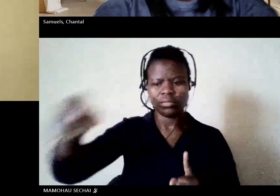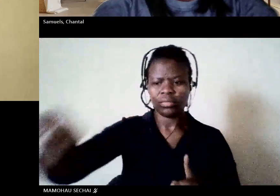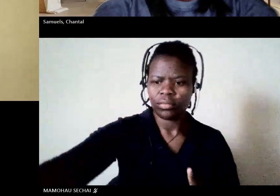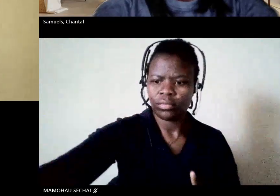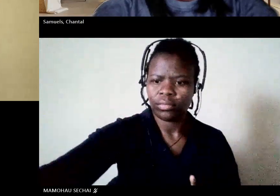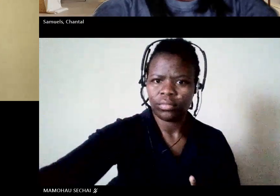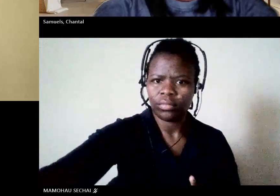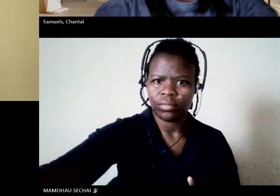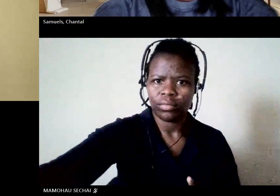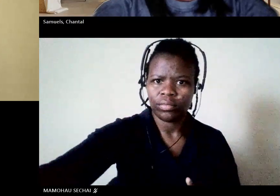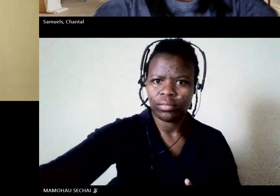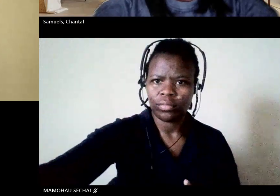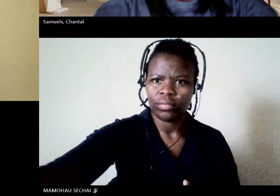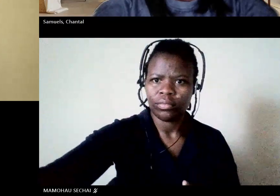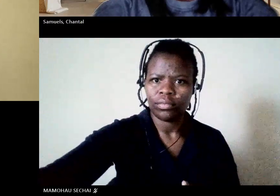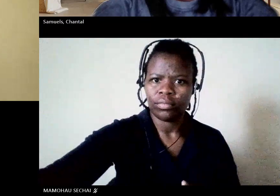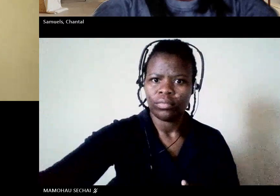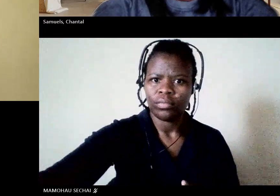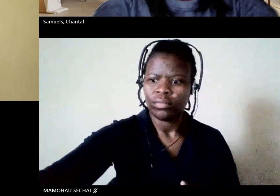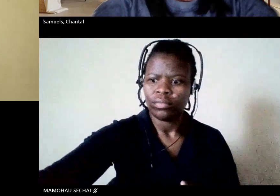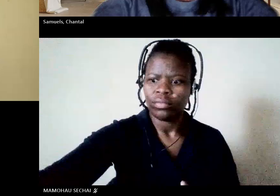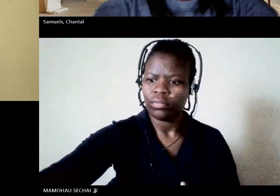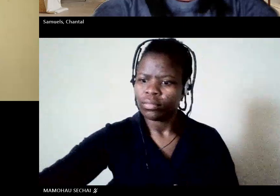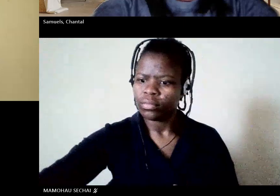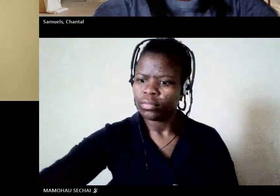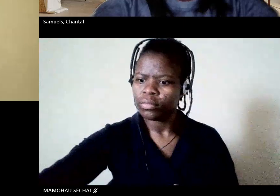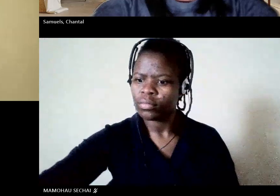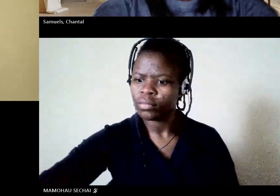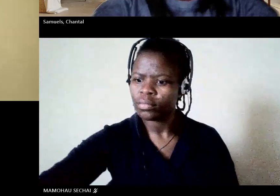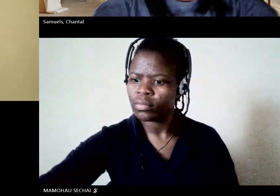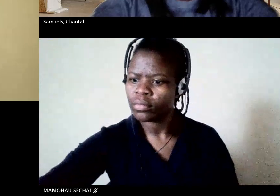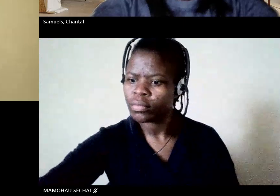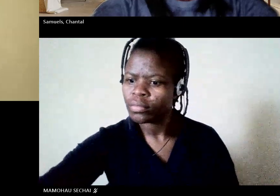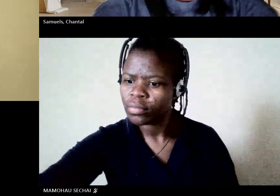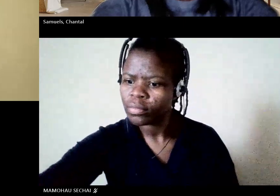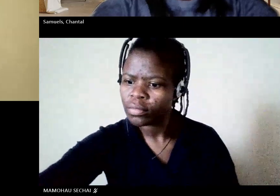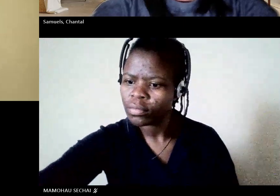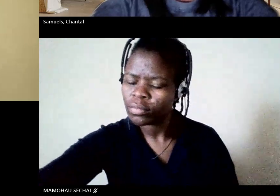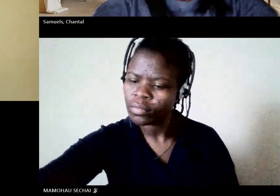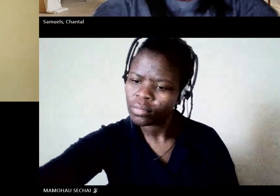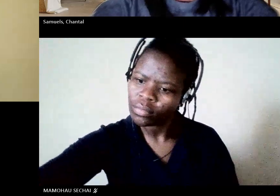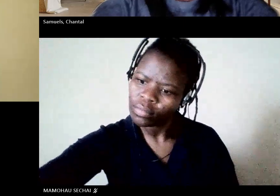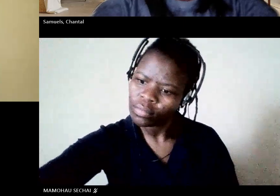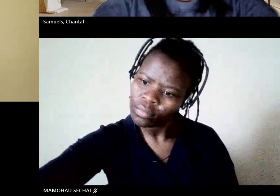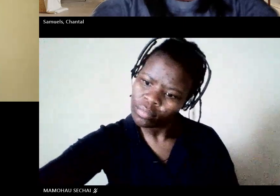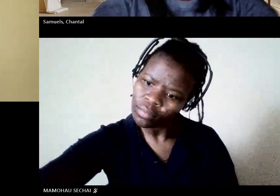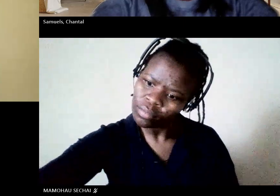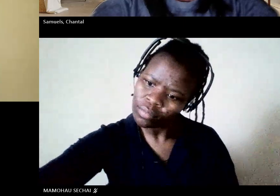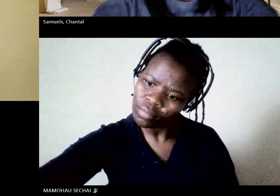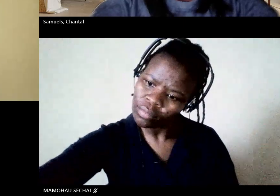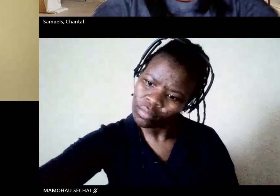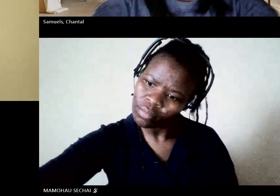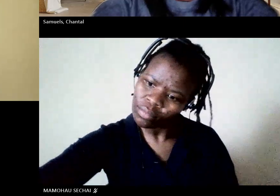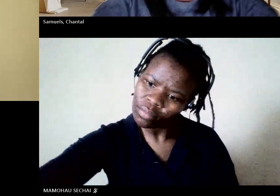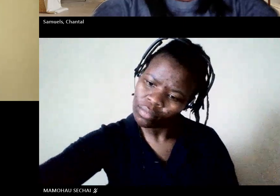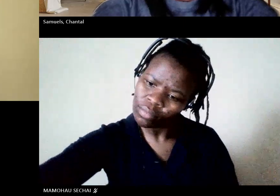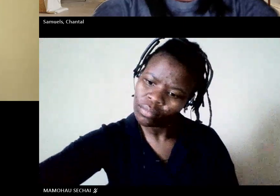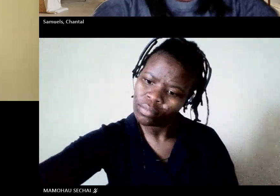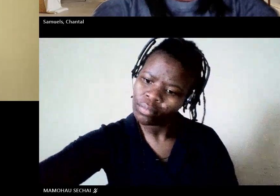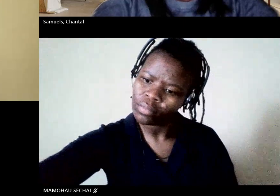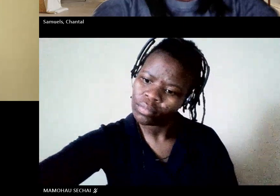produced through ableist structures rather than an individual impairment, and harms the entire support system, not just the individual,